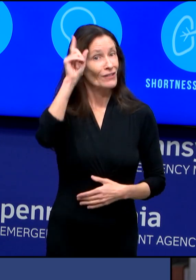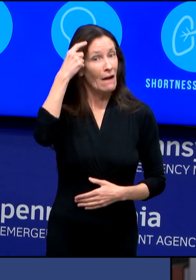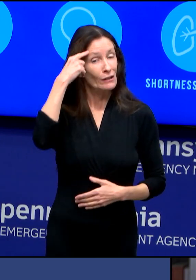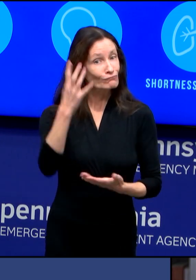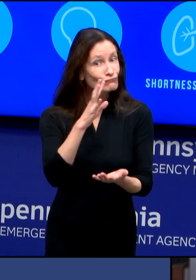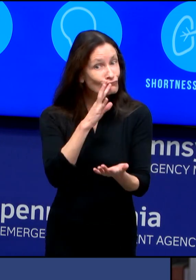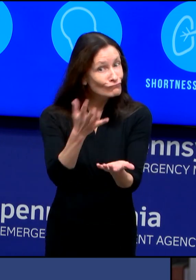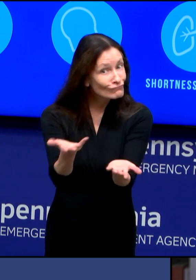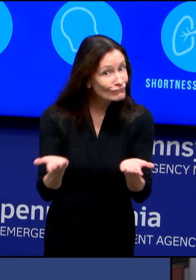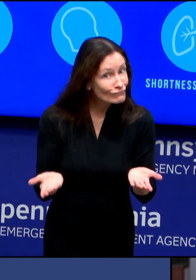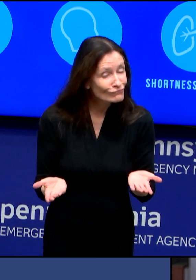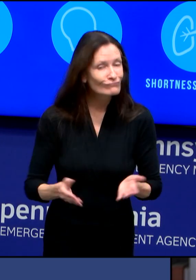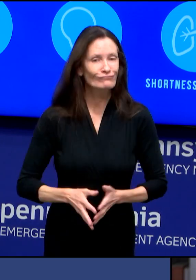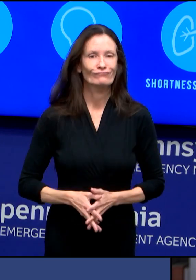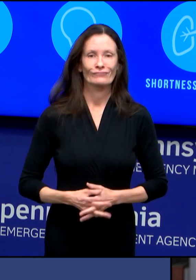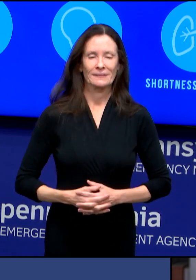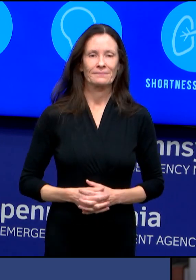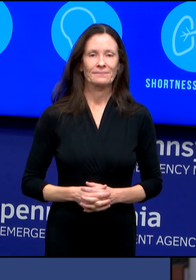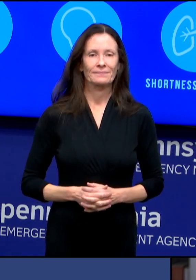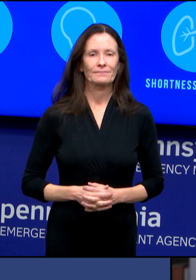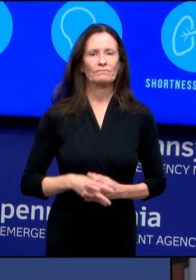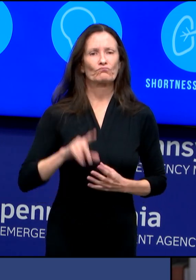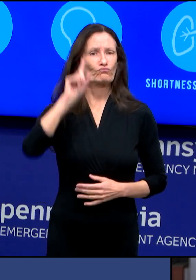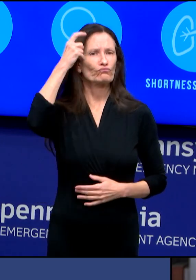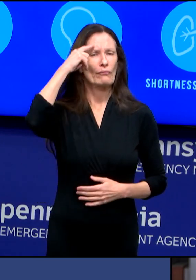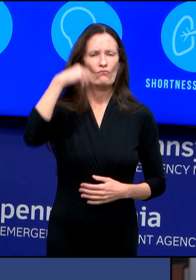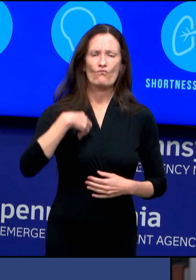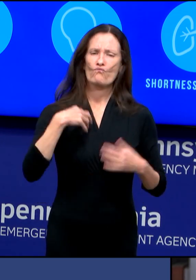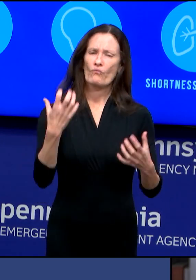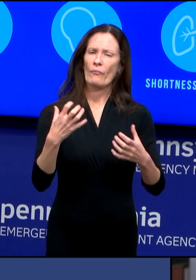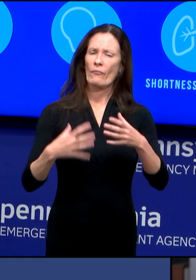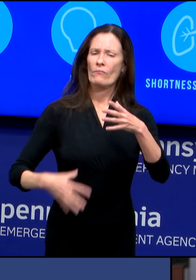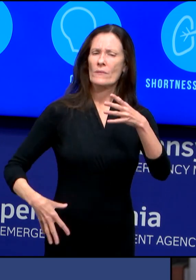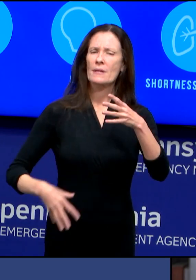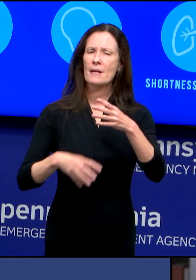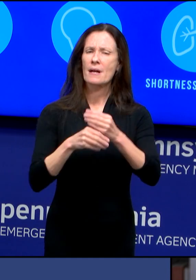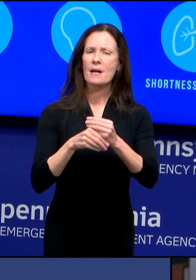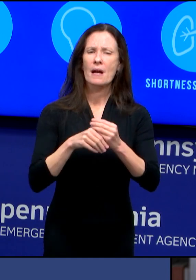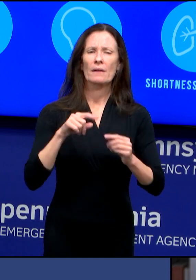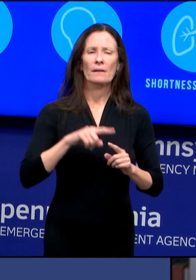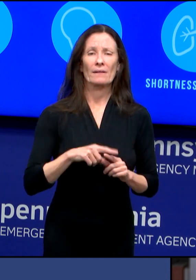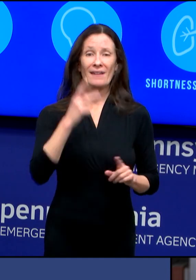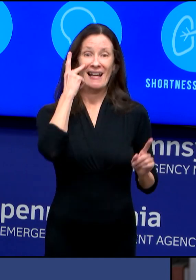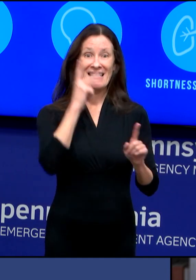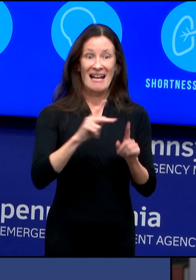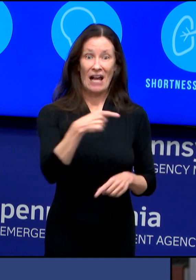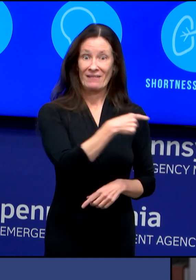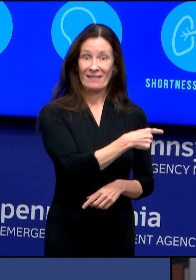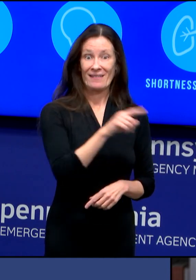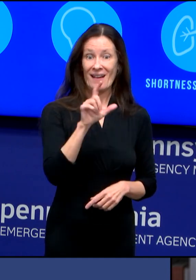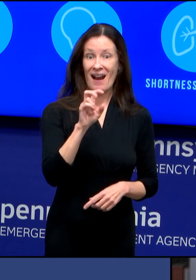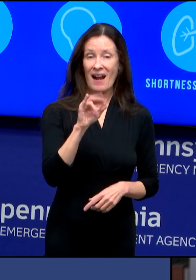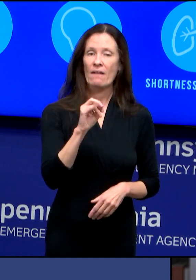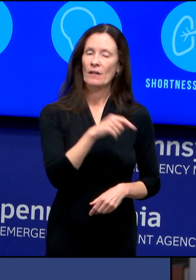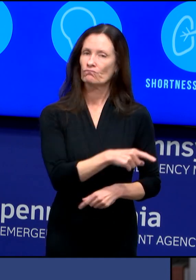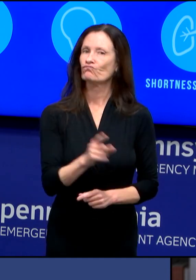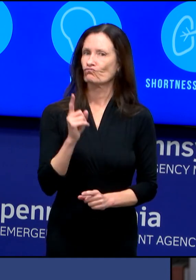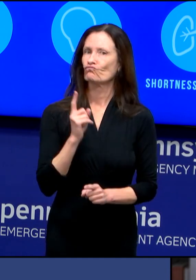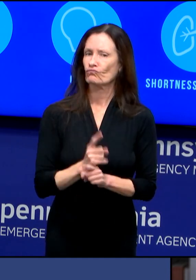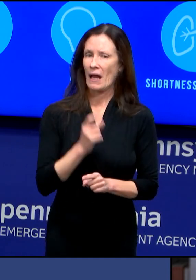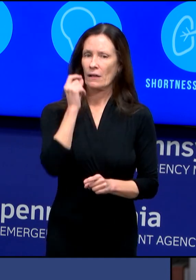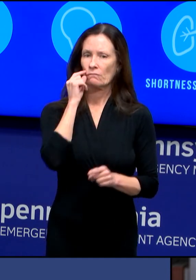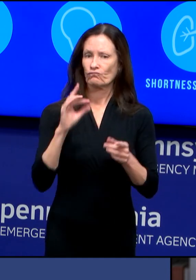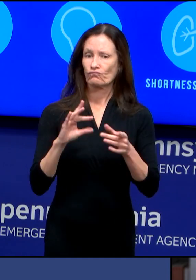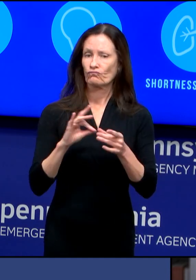No, I just want to add to that. I think Secretary Levine is absolutely right. Again, as I said earlier, here in